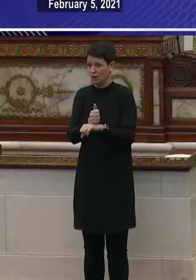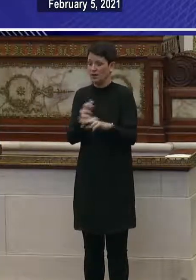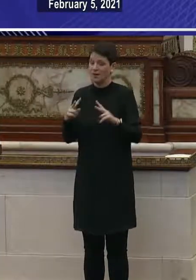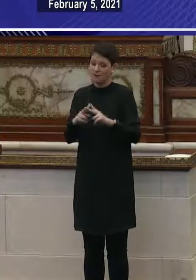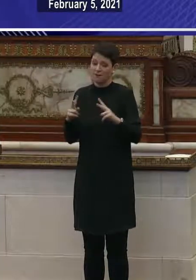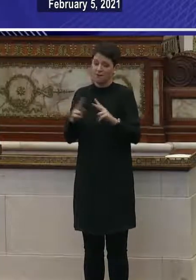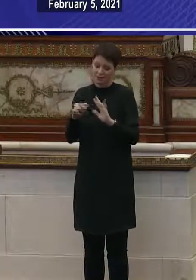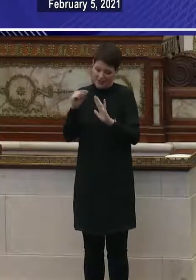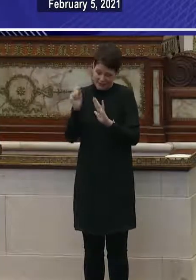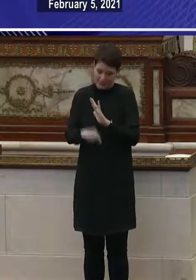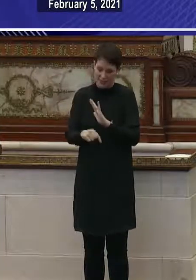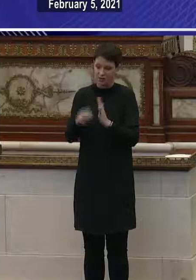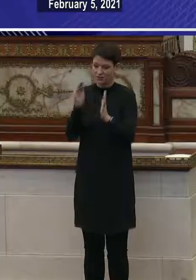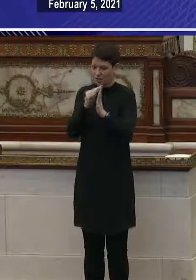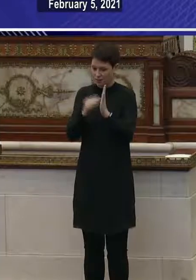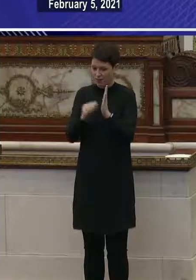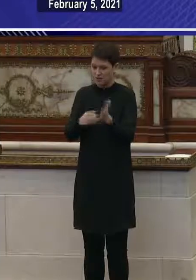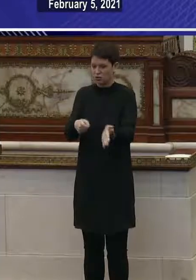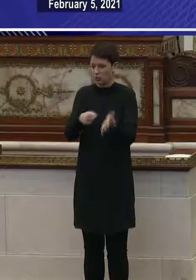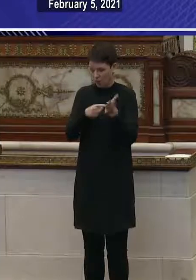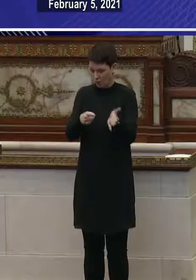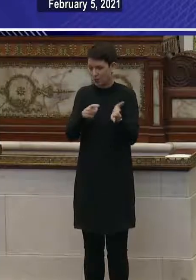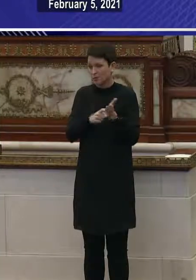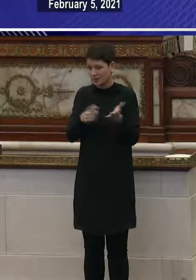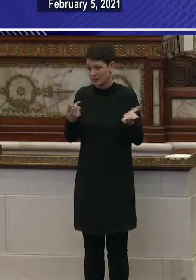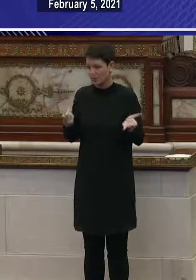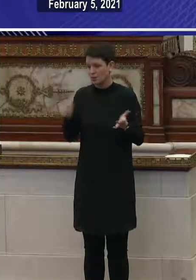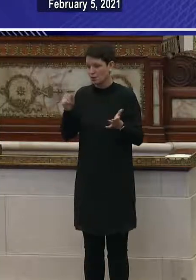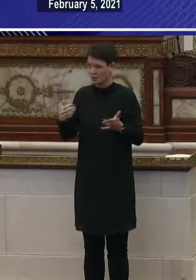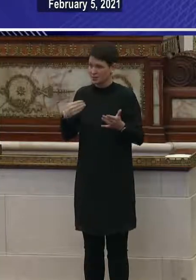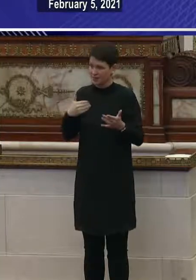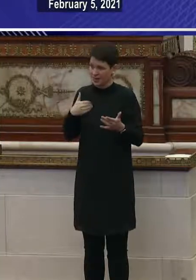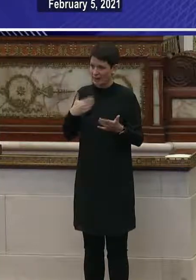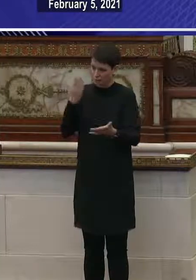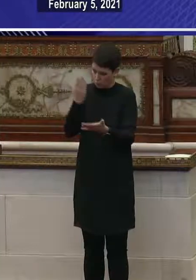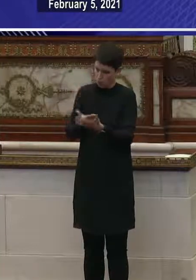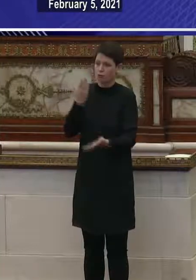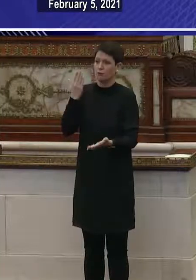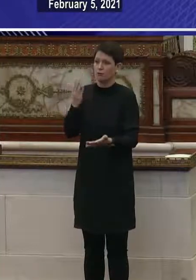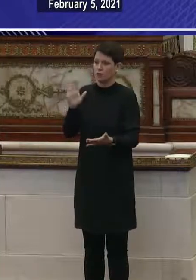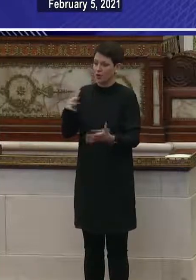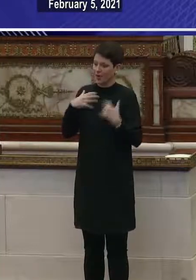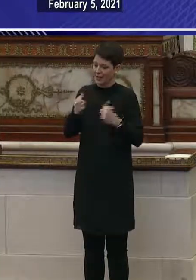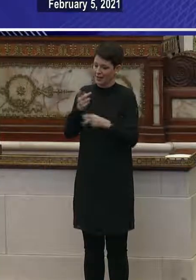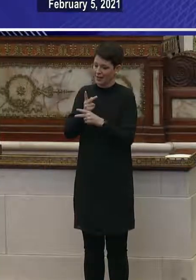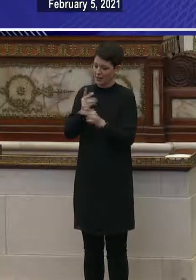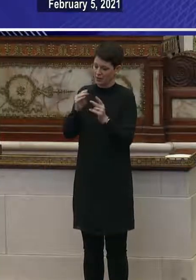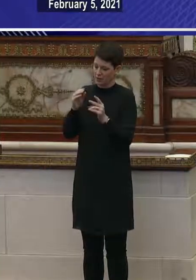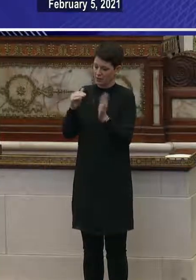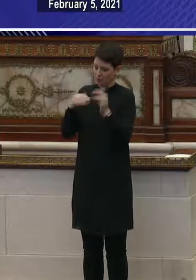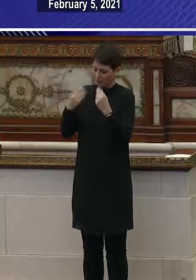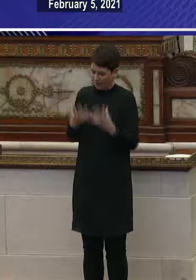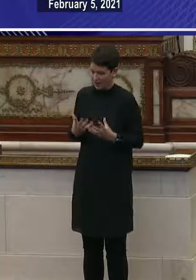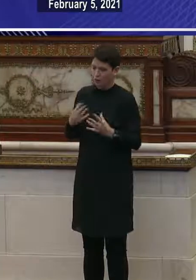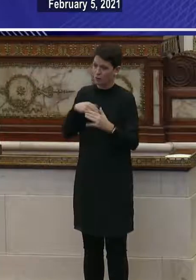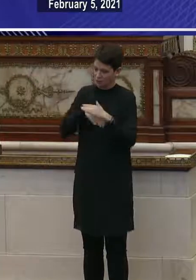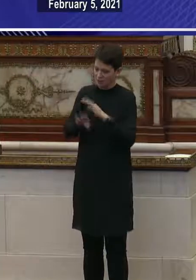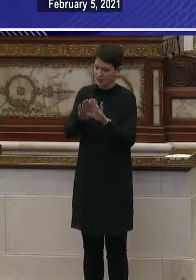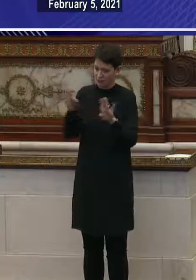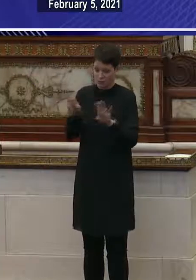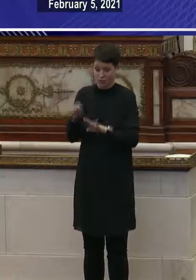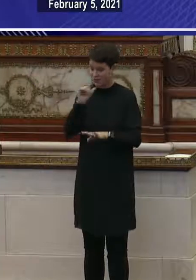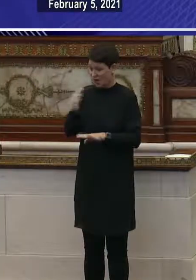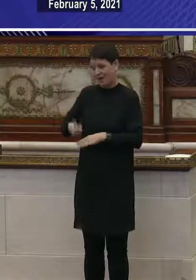very extensive documentation requirements. You need to really prove that you're a healthcare provider when you walk in the door, or else we're not